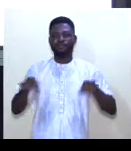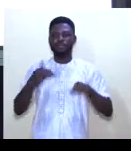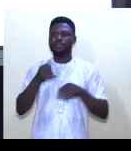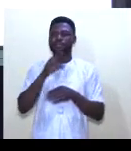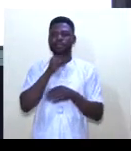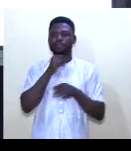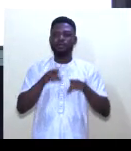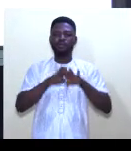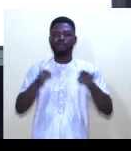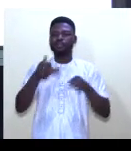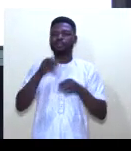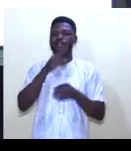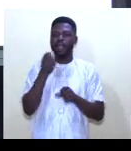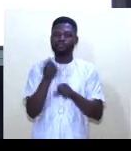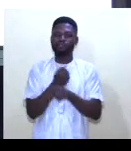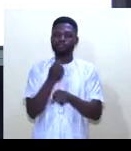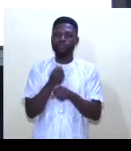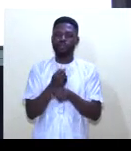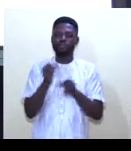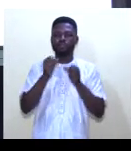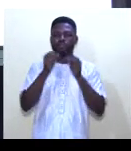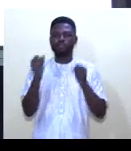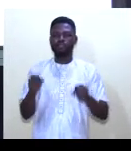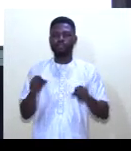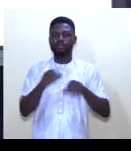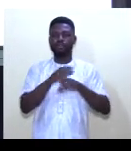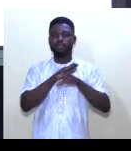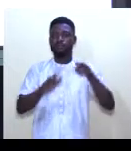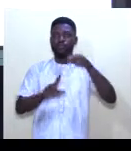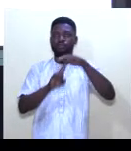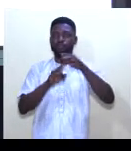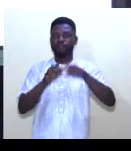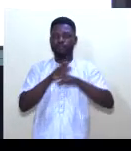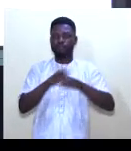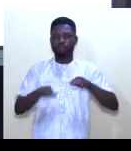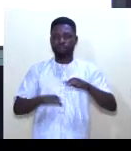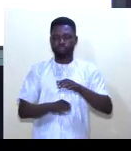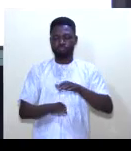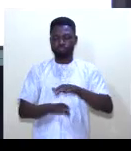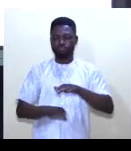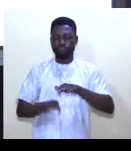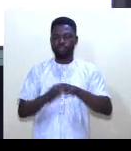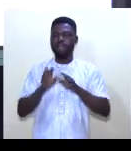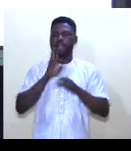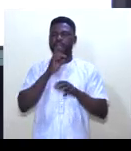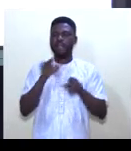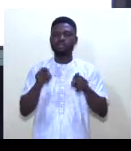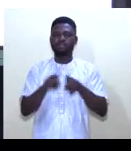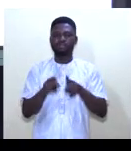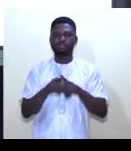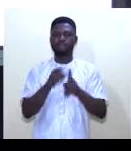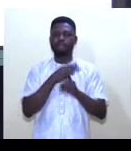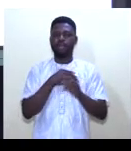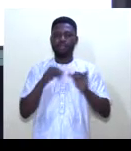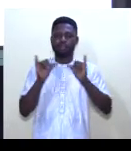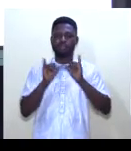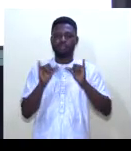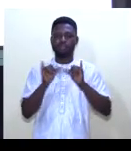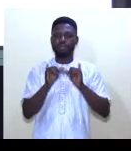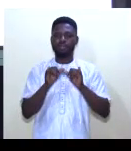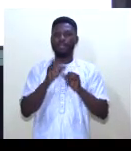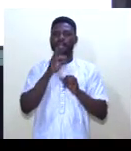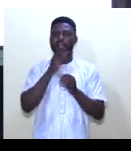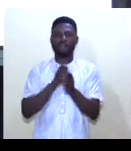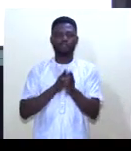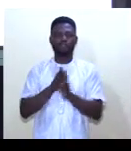flat. Prisms are not flat. They are solid shapes. Flat top, flat bottom, and the flat top and flat bottom are the same, and the